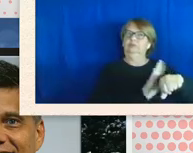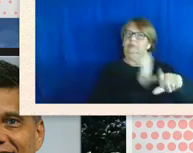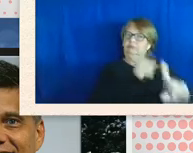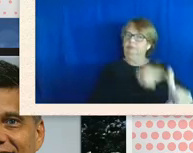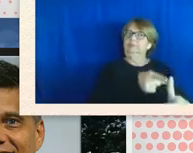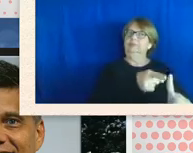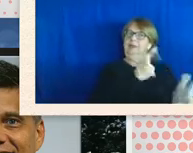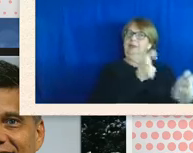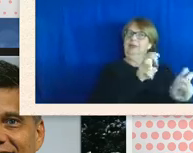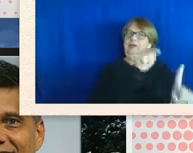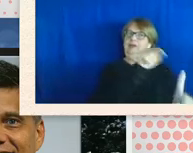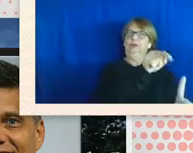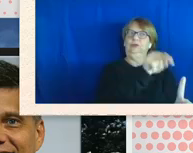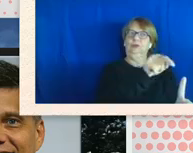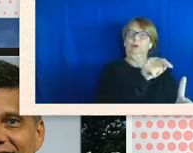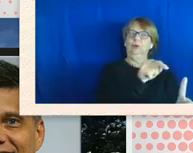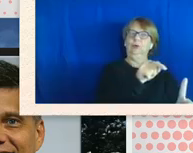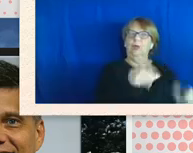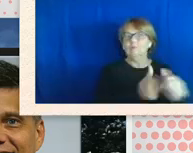subsequent follow-up.